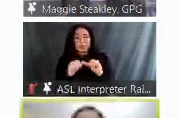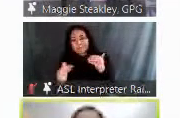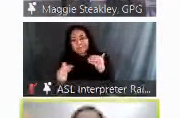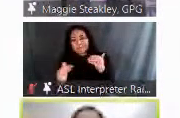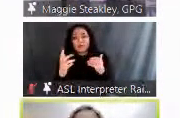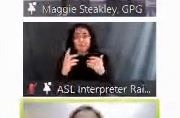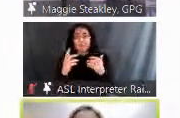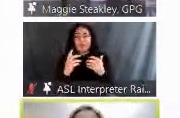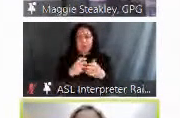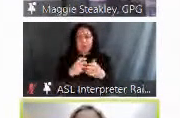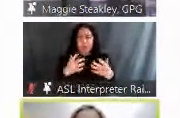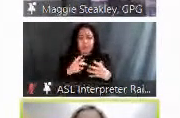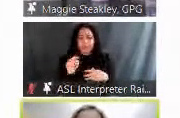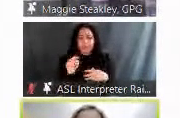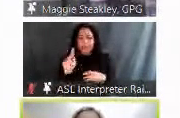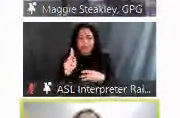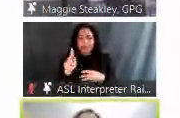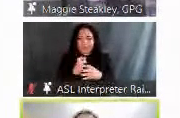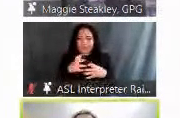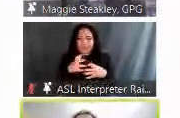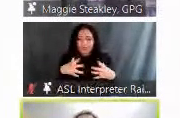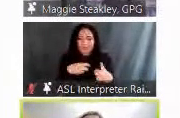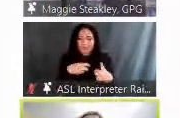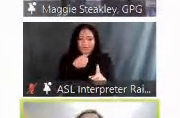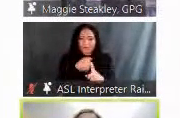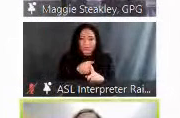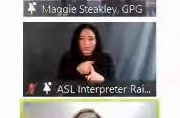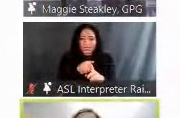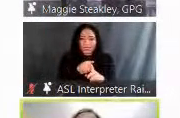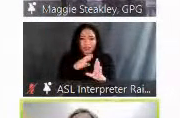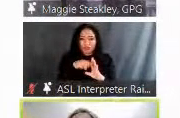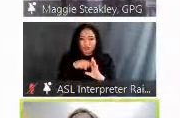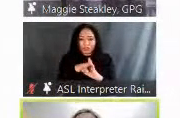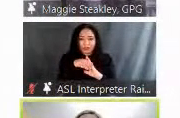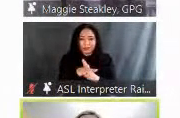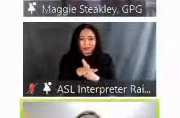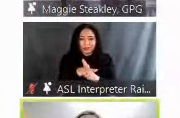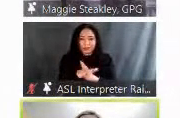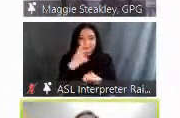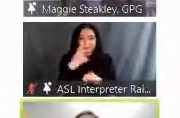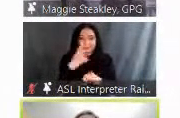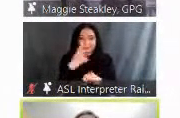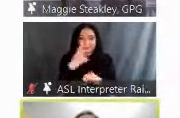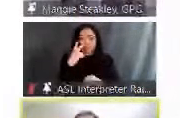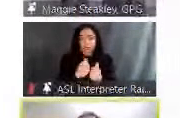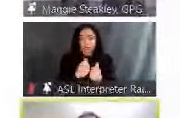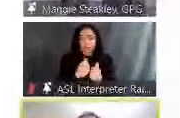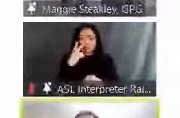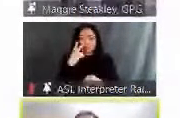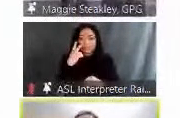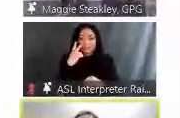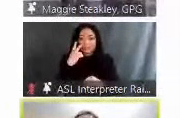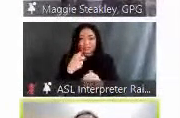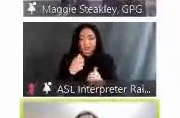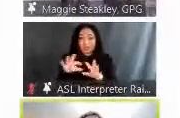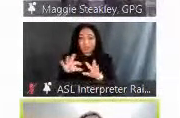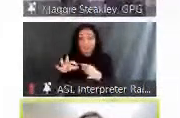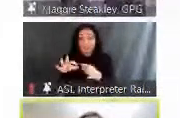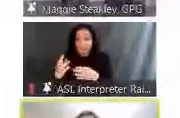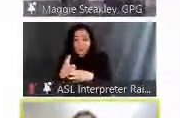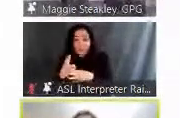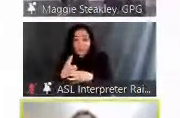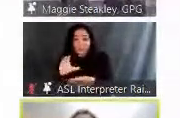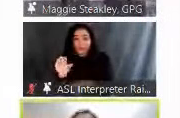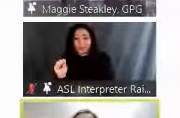at all, TK expansion has impacted the trends you're seeing of families utilizing